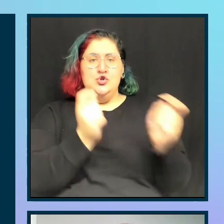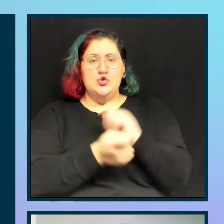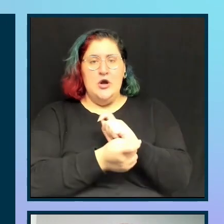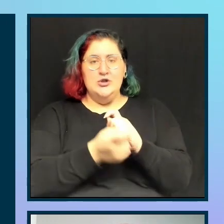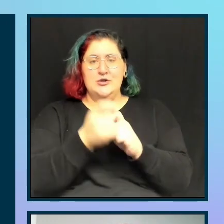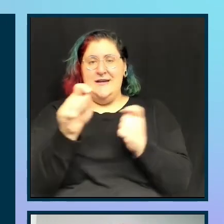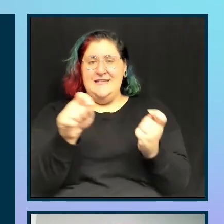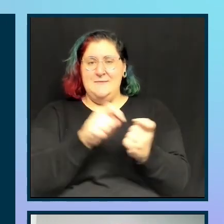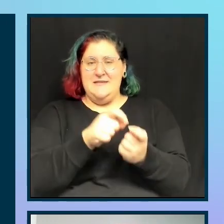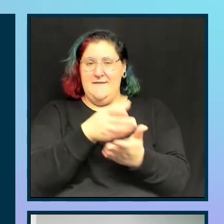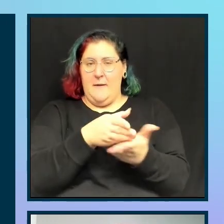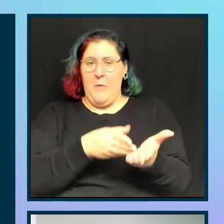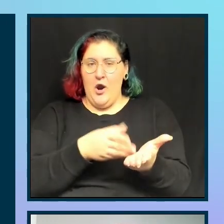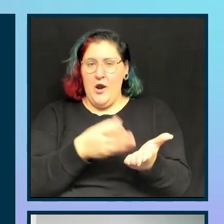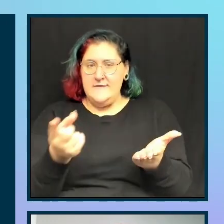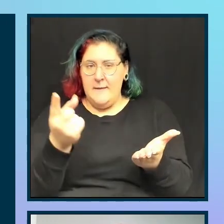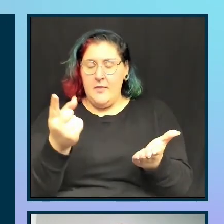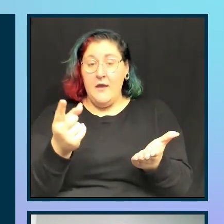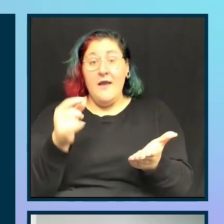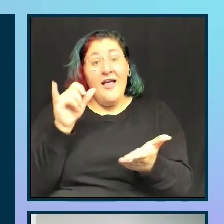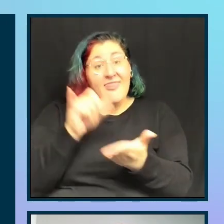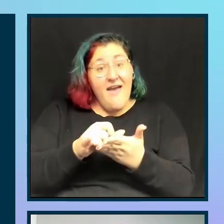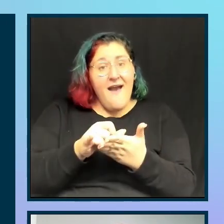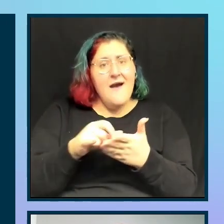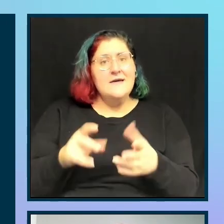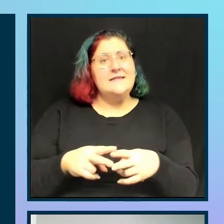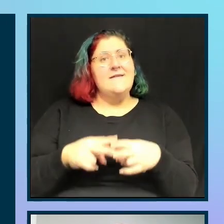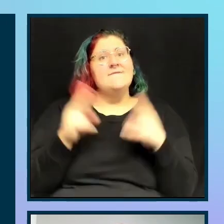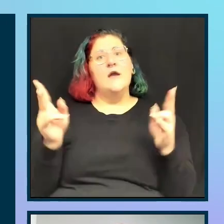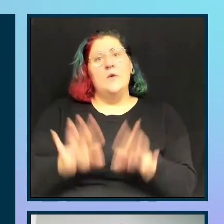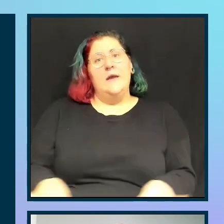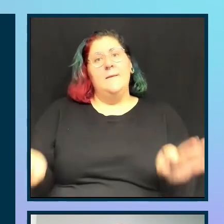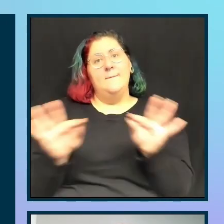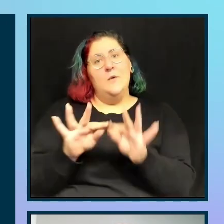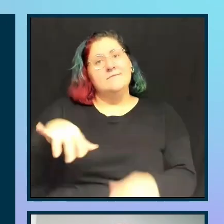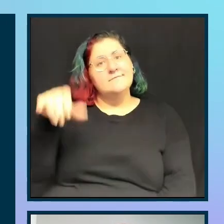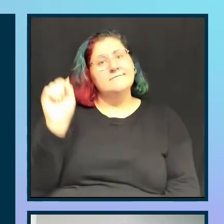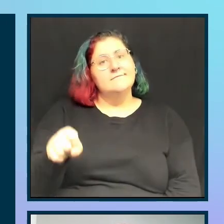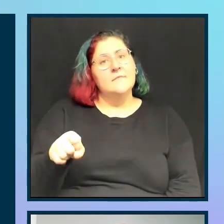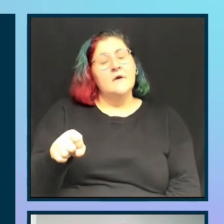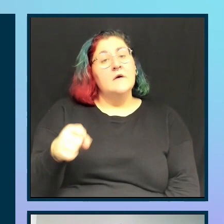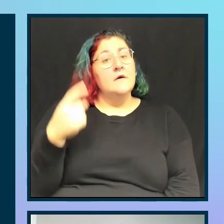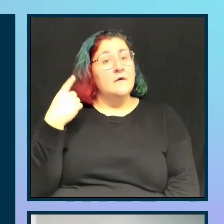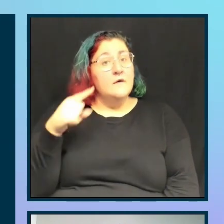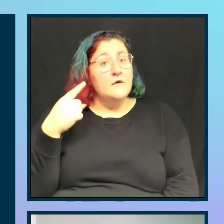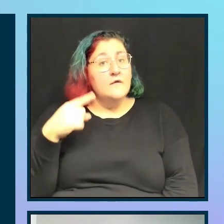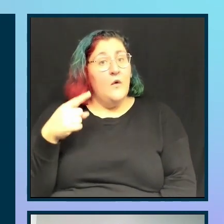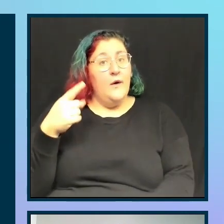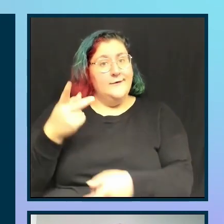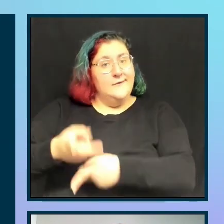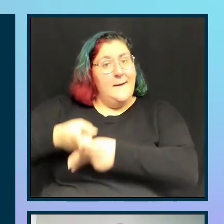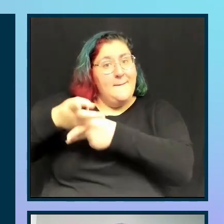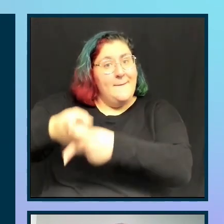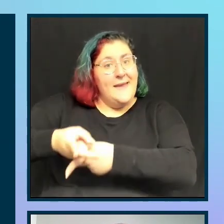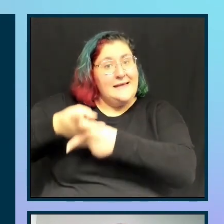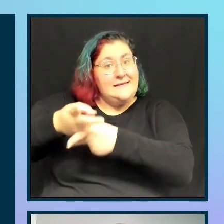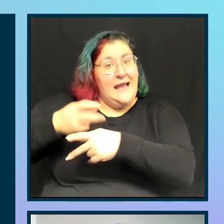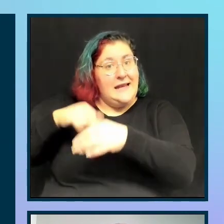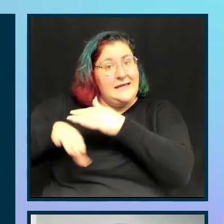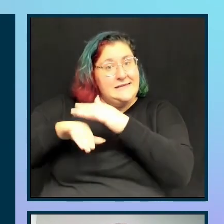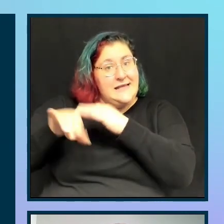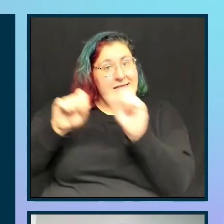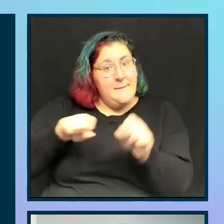Those elements are very, very important because in order to maintain accessibility, you need to make